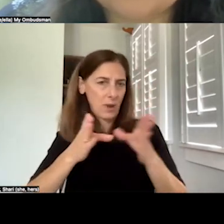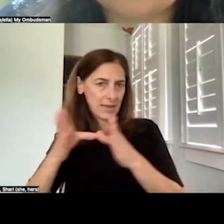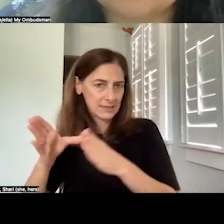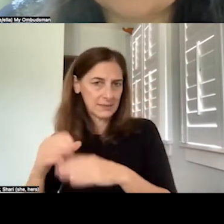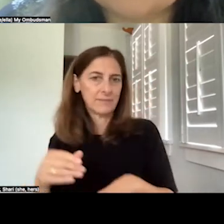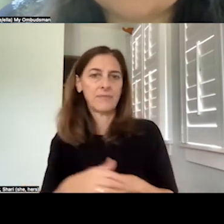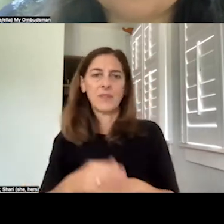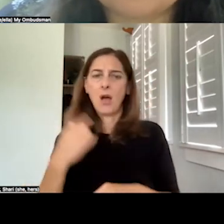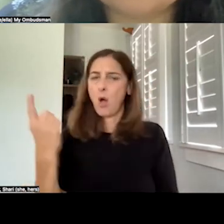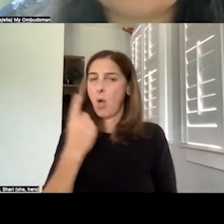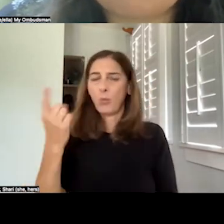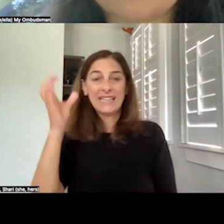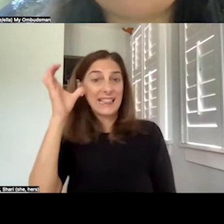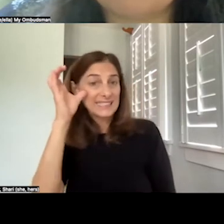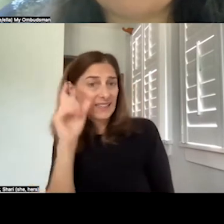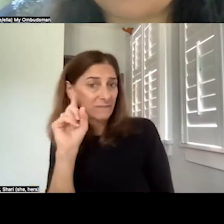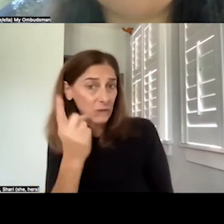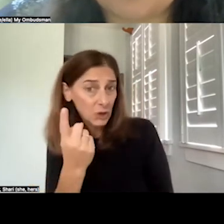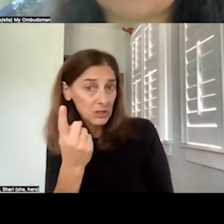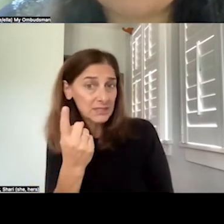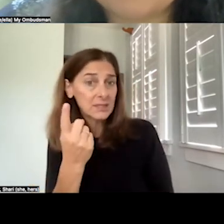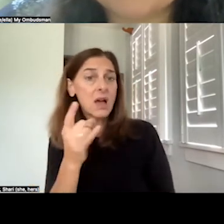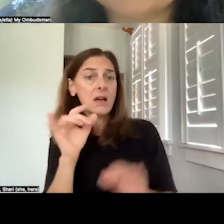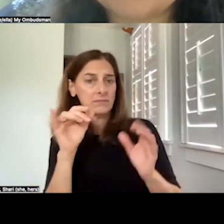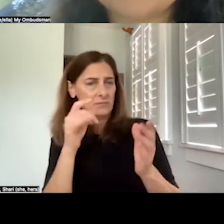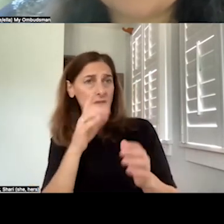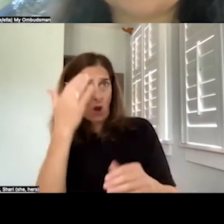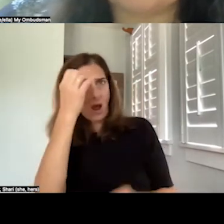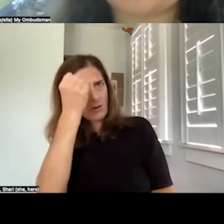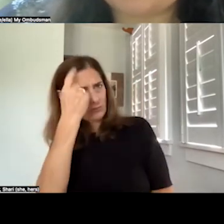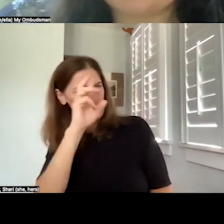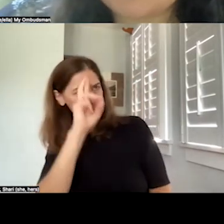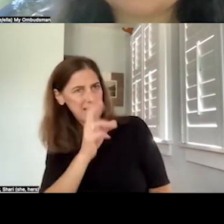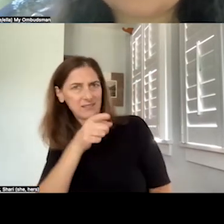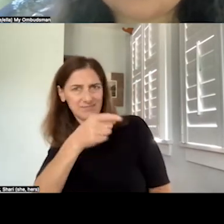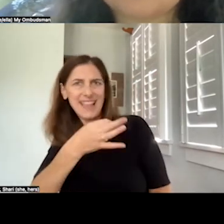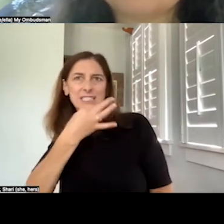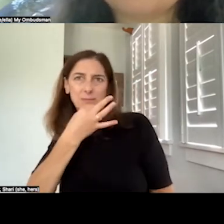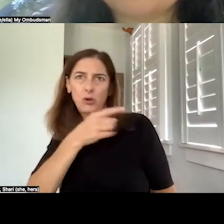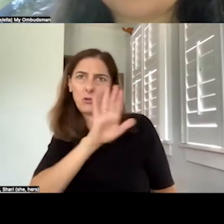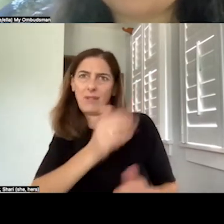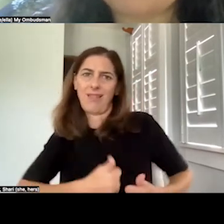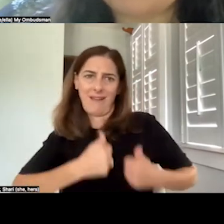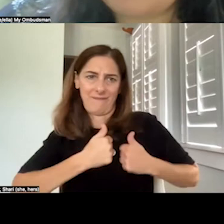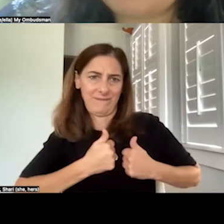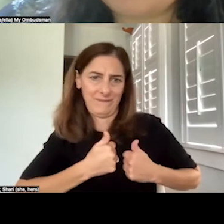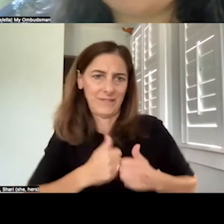any challenges, any questions that you might be having with your healthcare benefits. And so with that said, I know we will be releasing